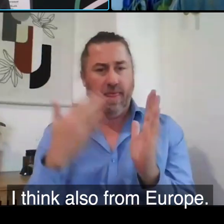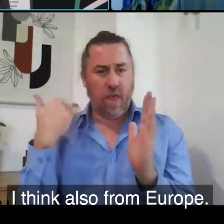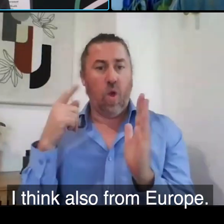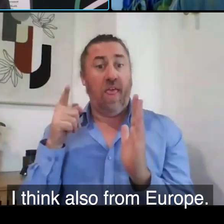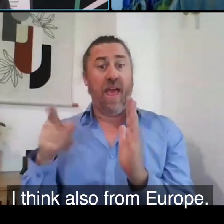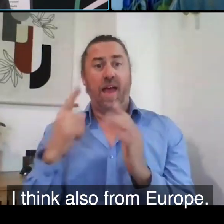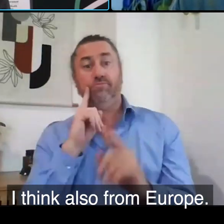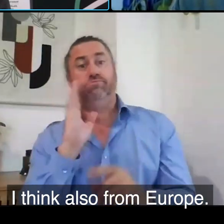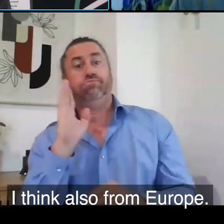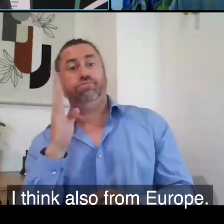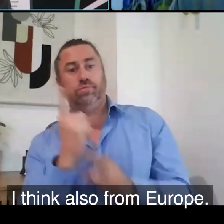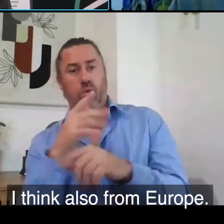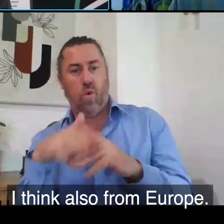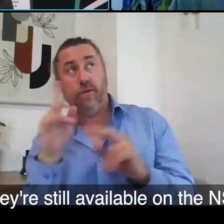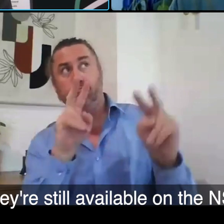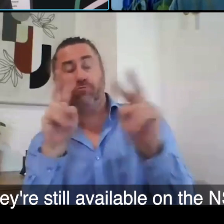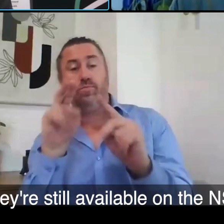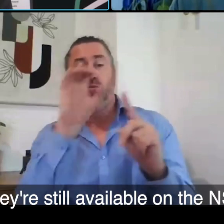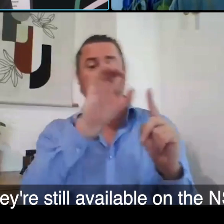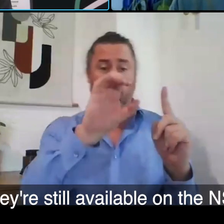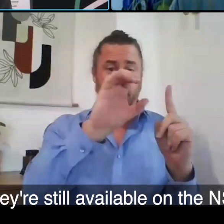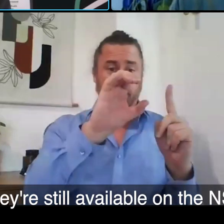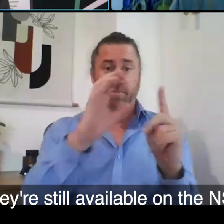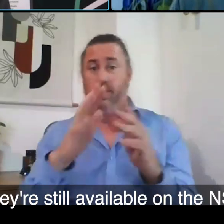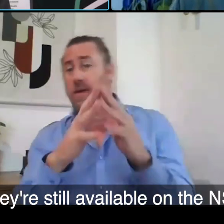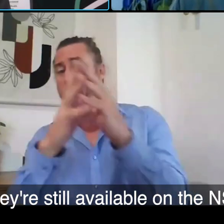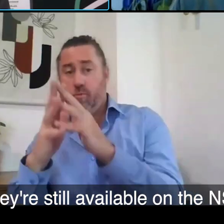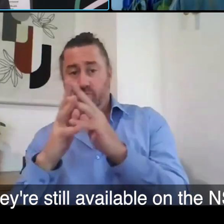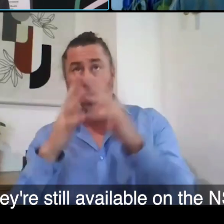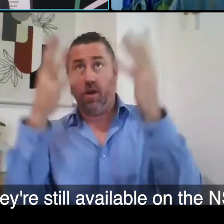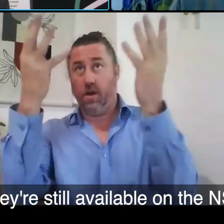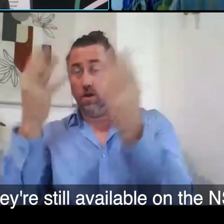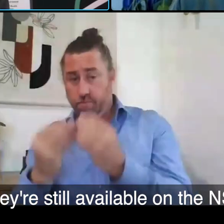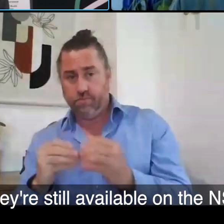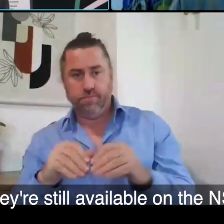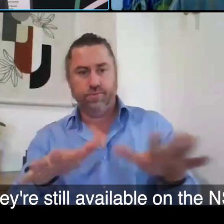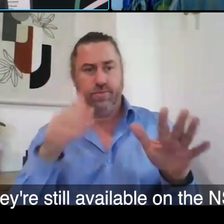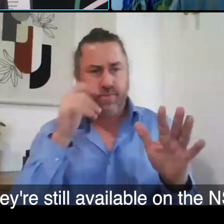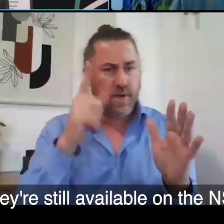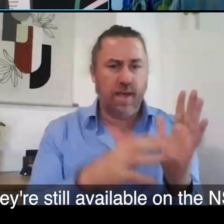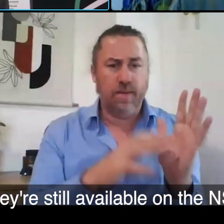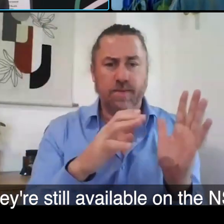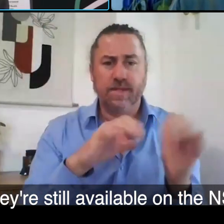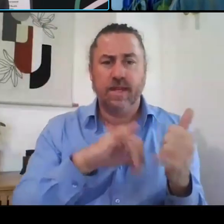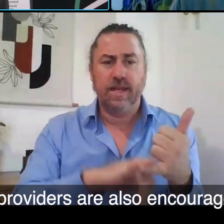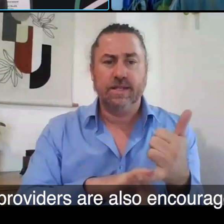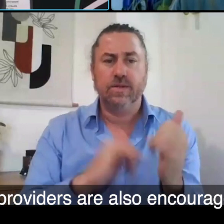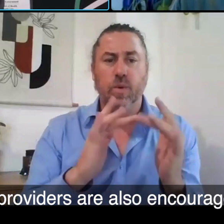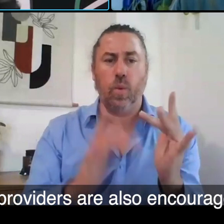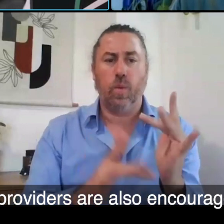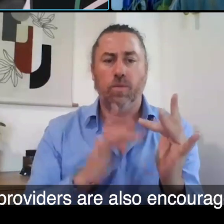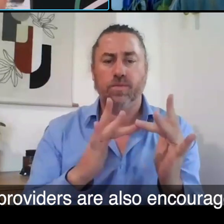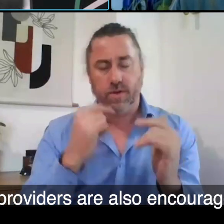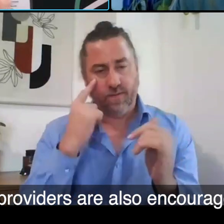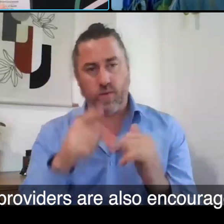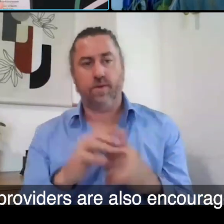and I think also from Europe. So I believe they're still available on the NCS website.